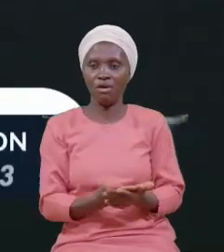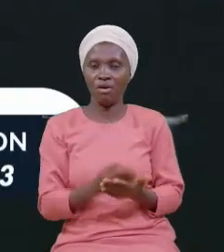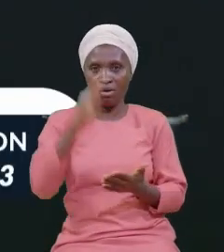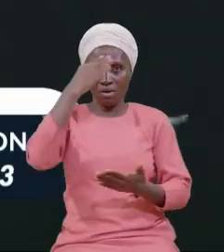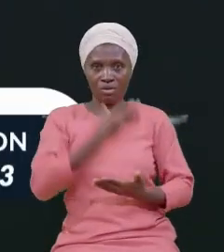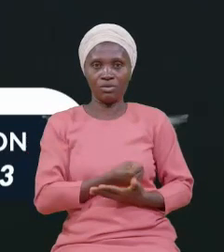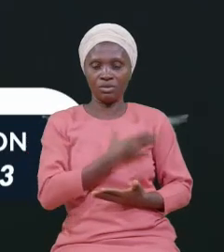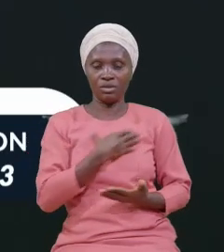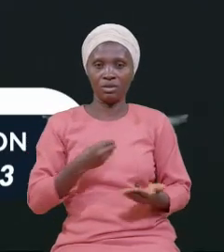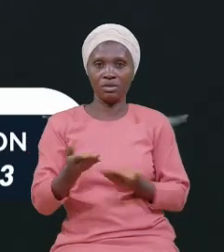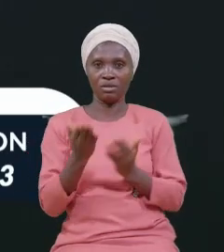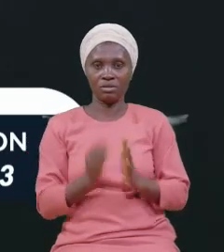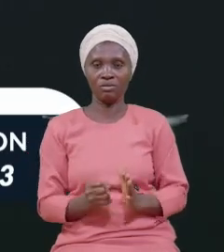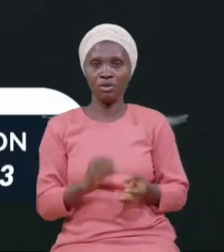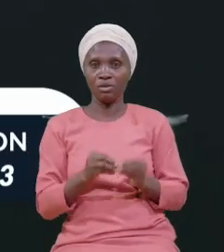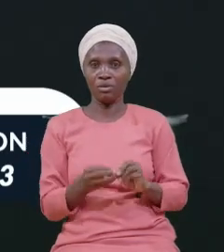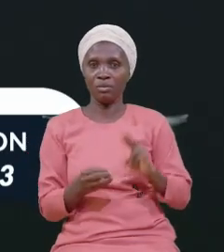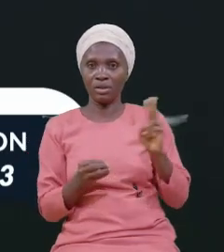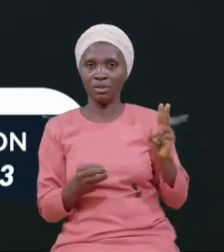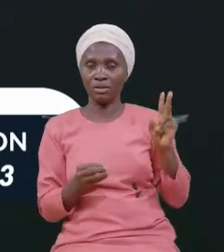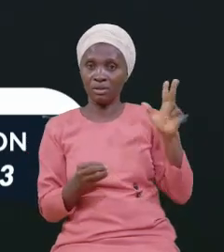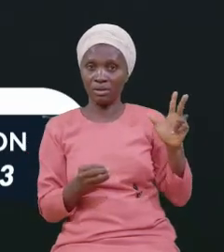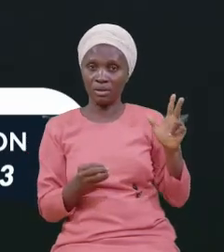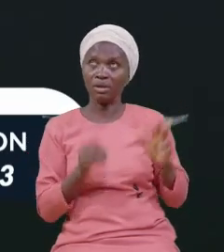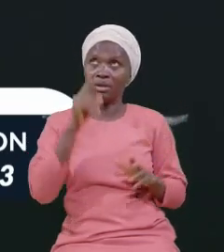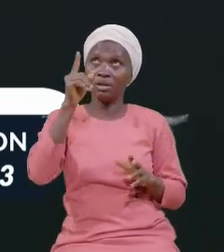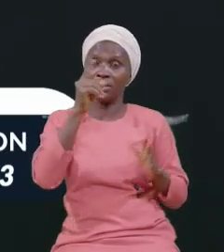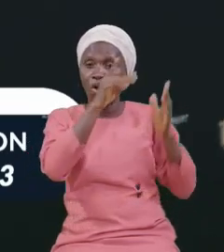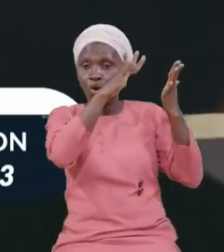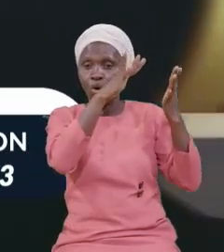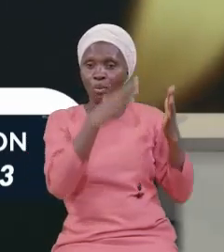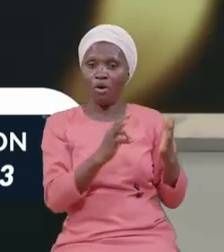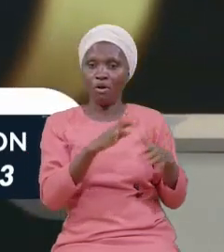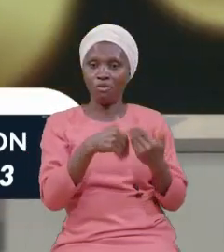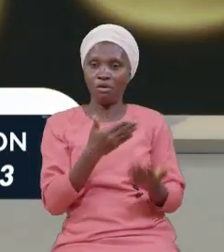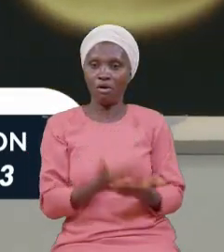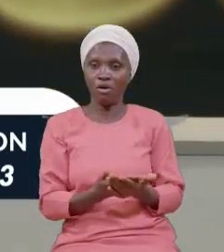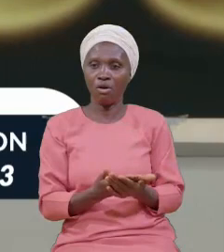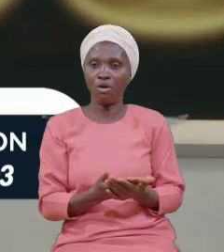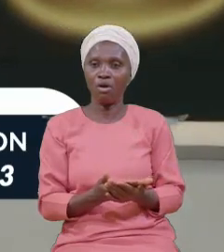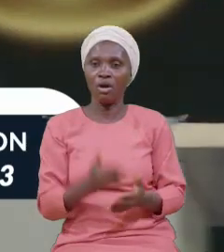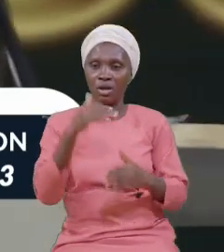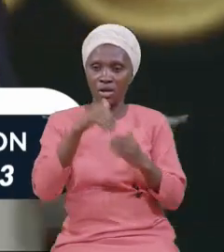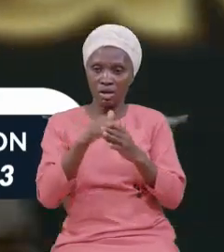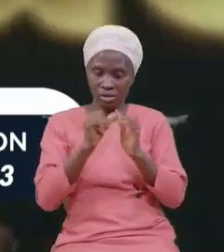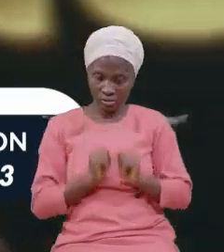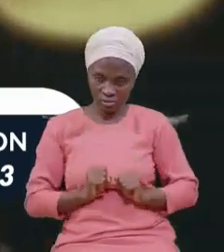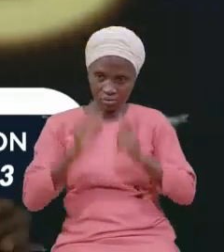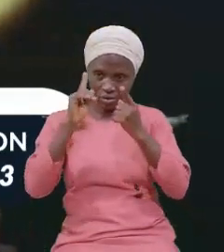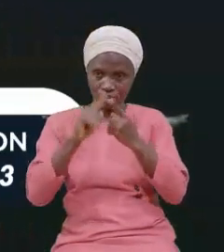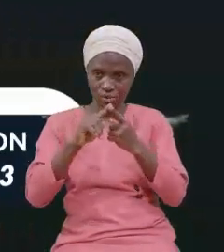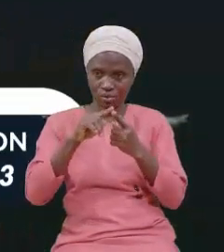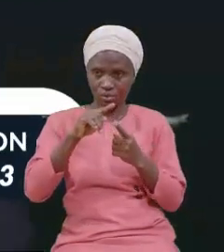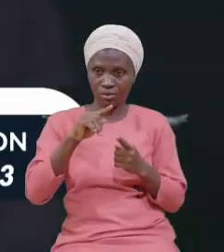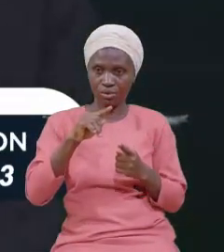he is the hope of all in submission to him, the Son of